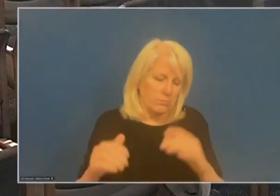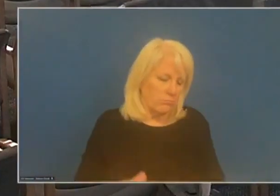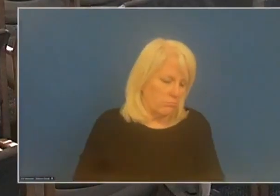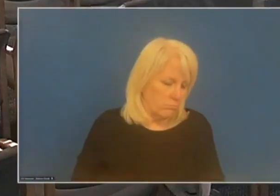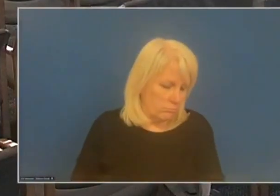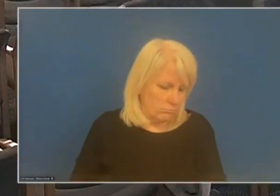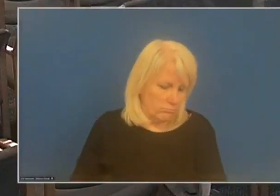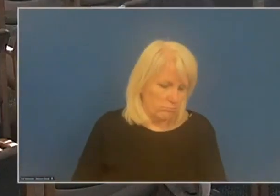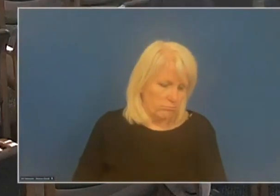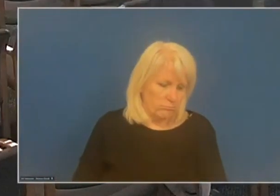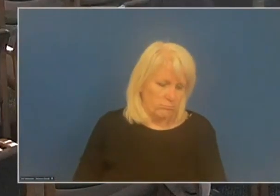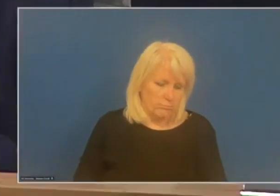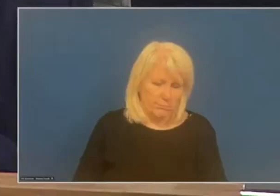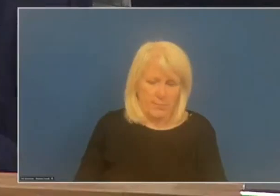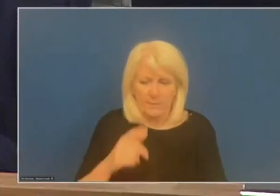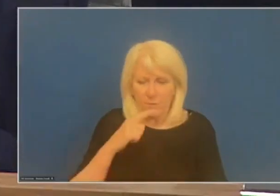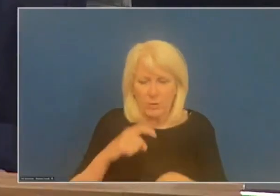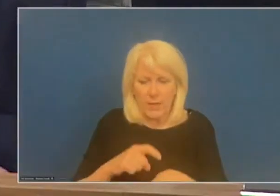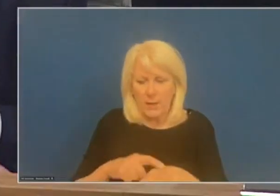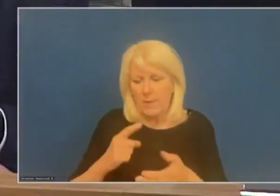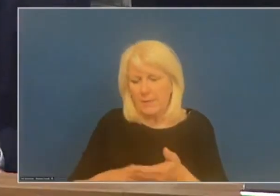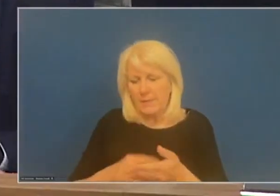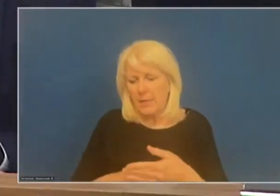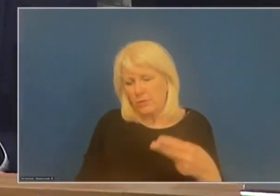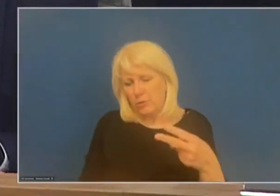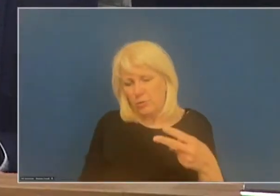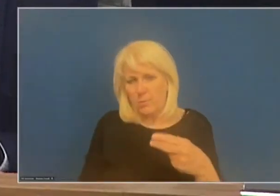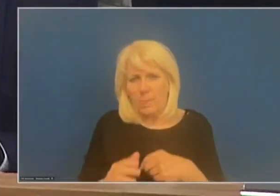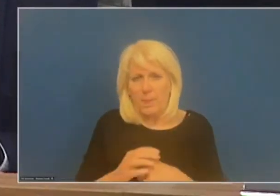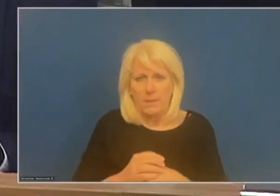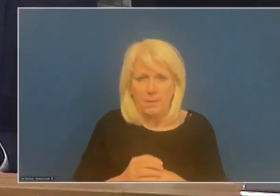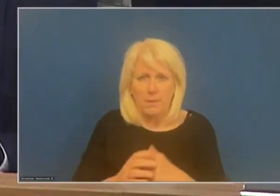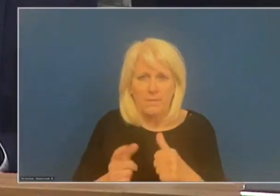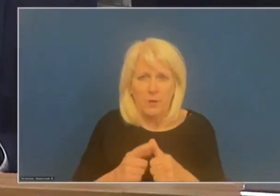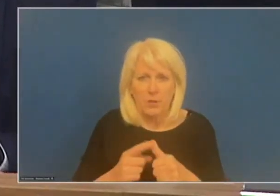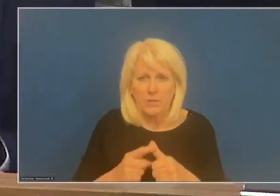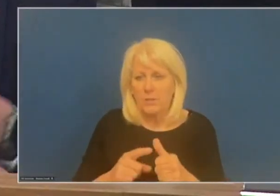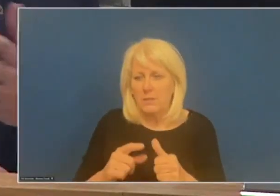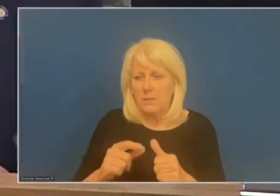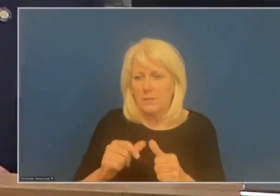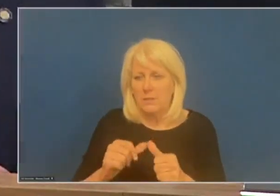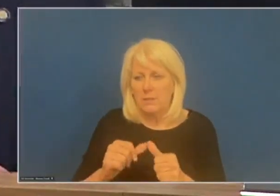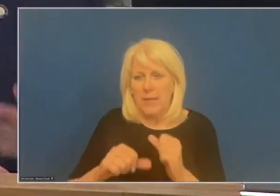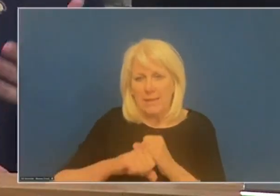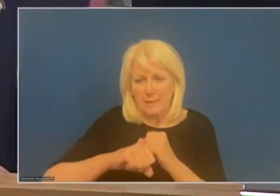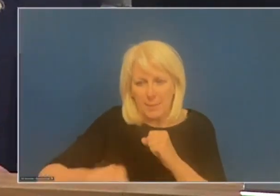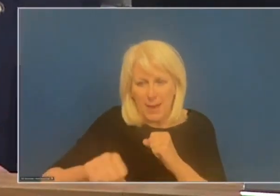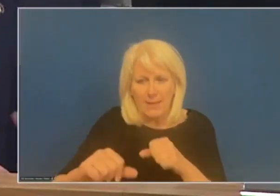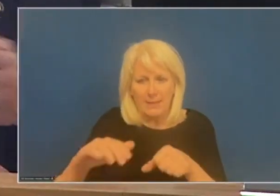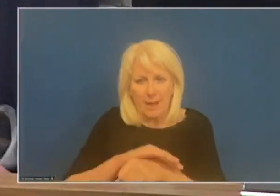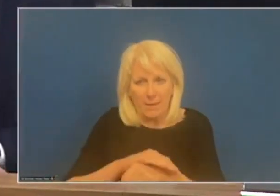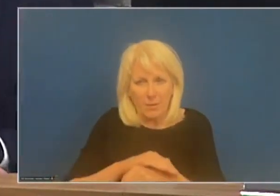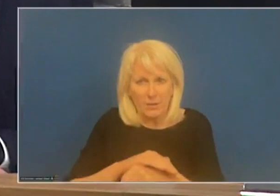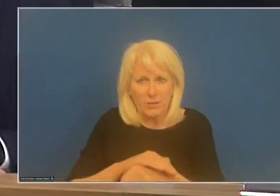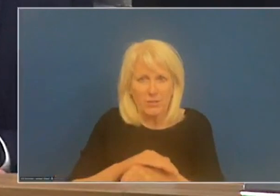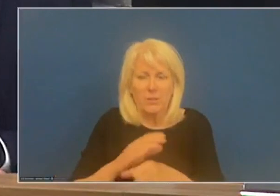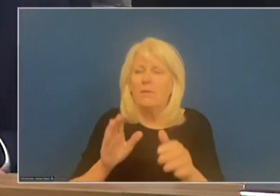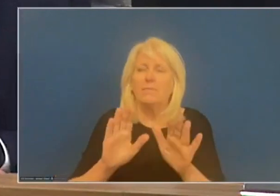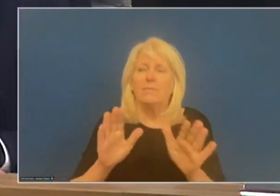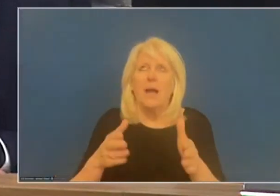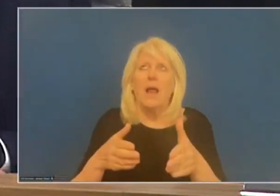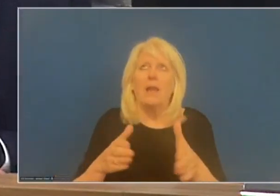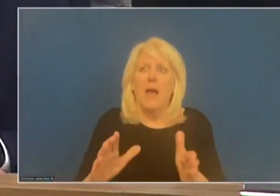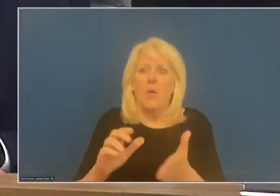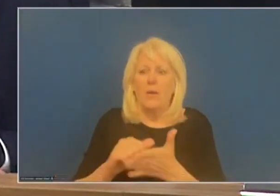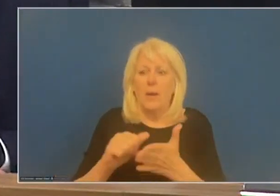sake of time, I'll just discuss two. The first is expanding coverage to, it's not expanding coverage, allowing abortion